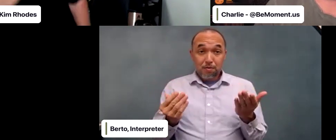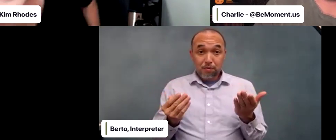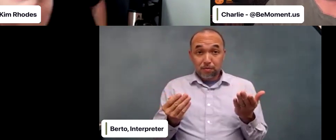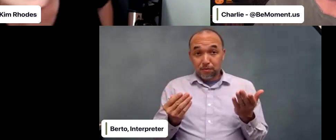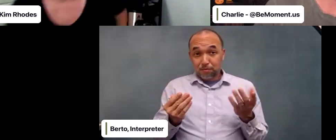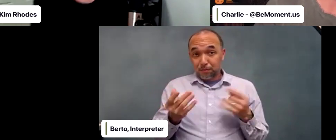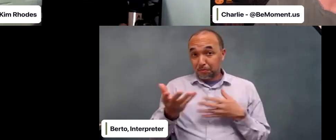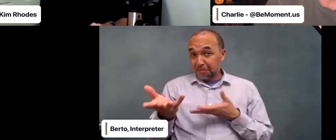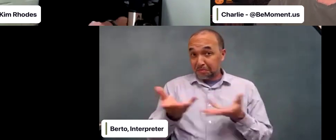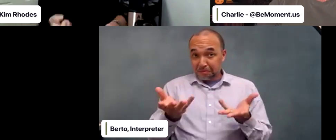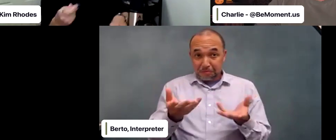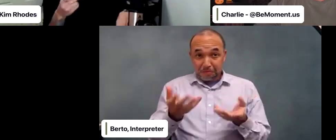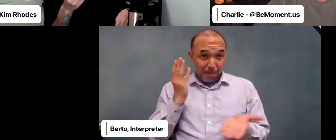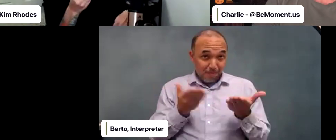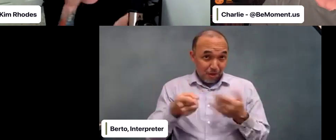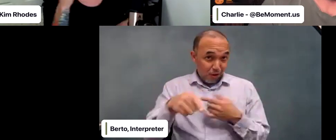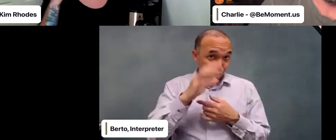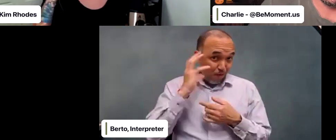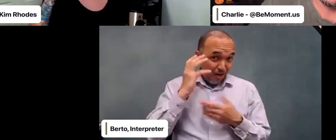City radio station. Okay.